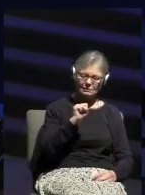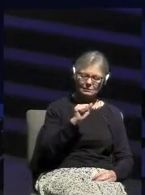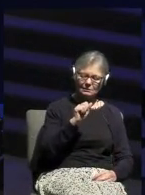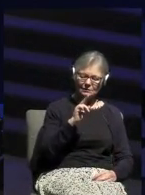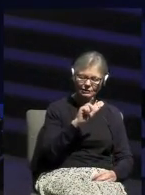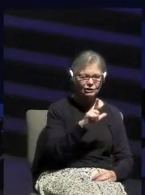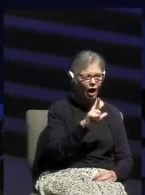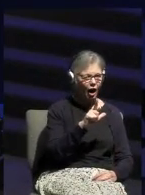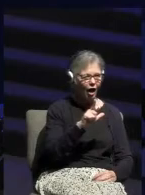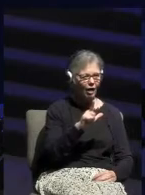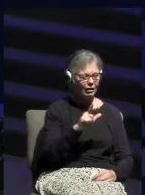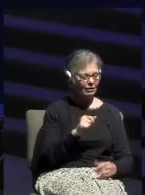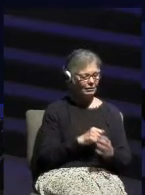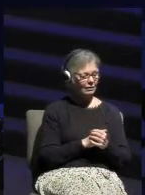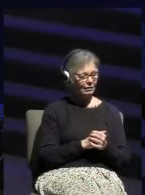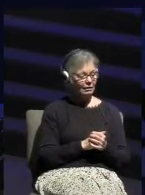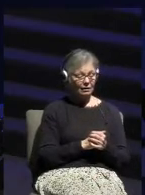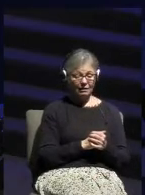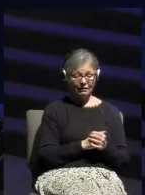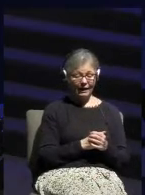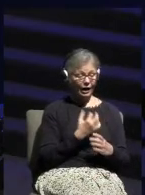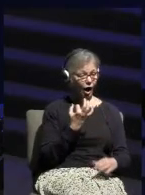and then they leave you on Friday,